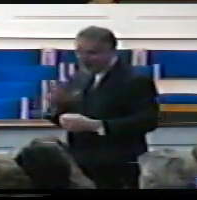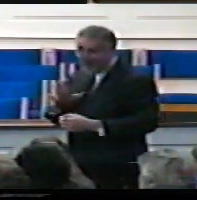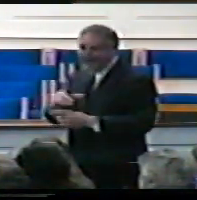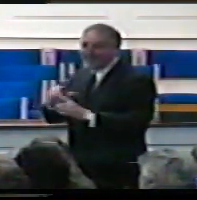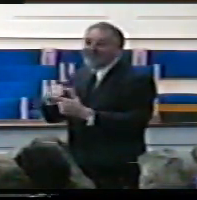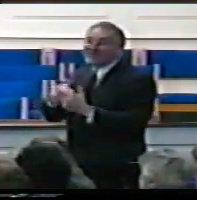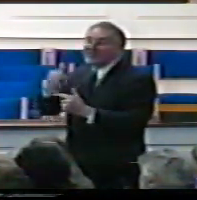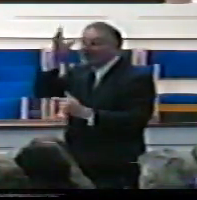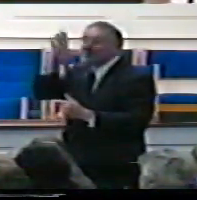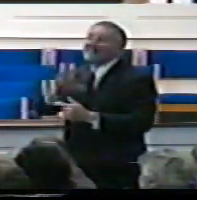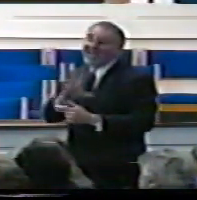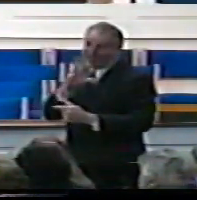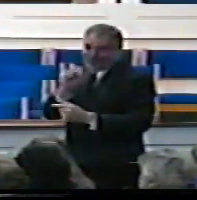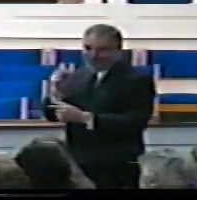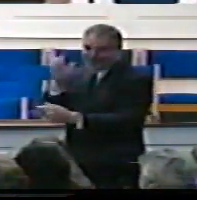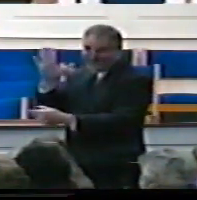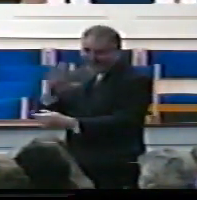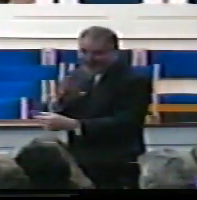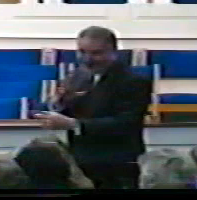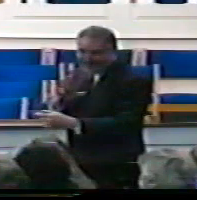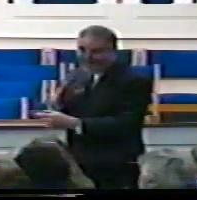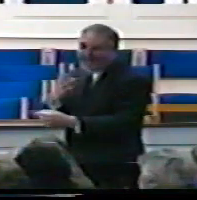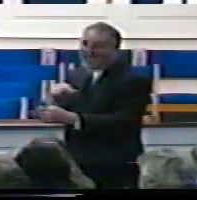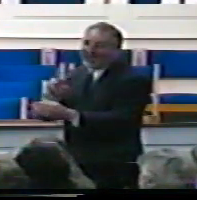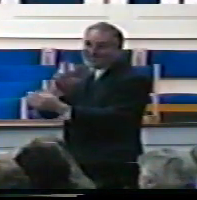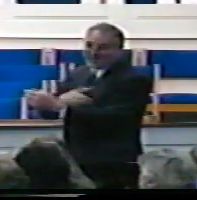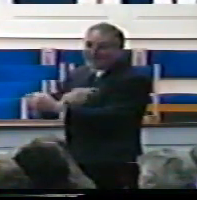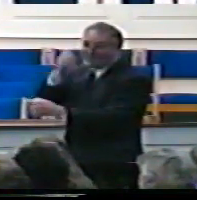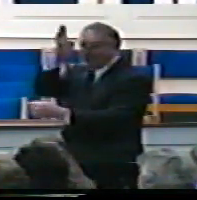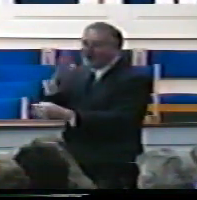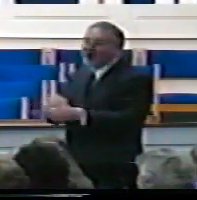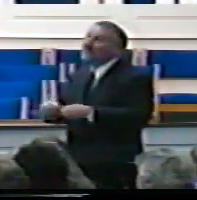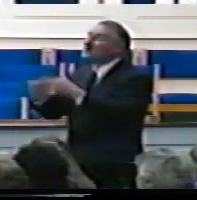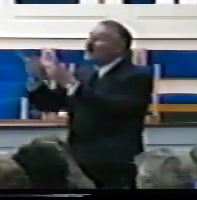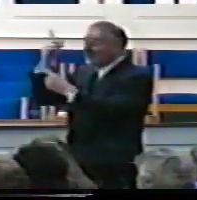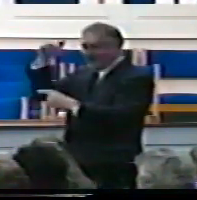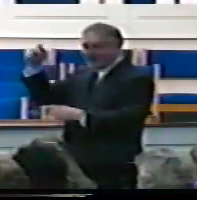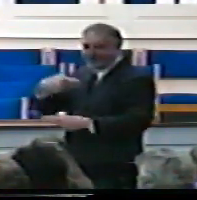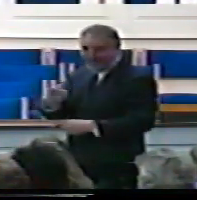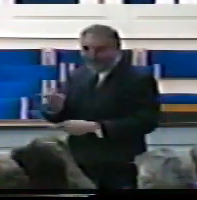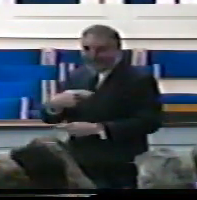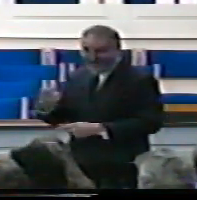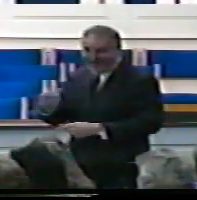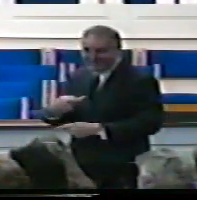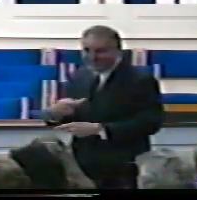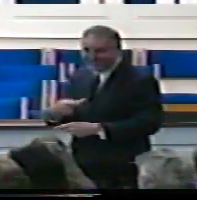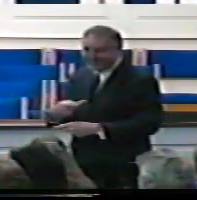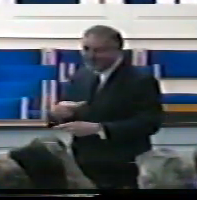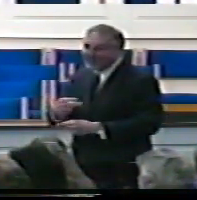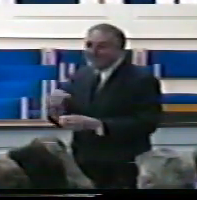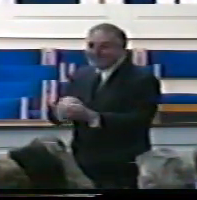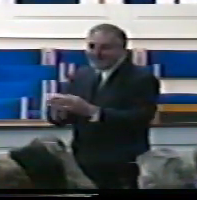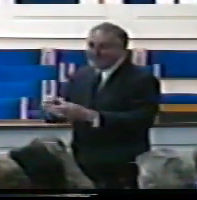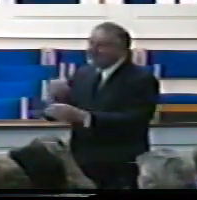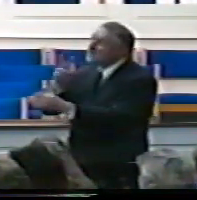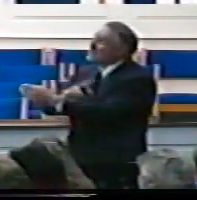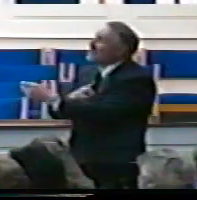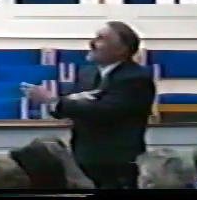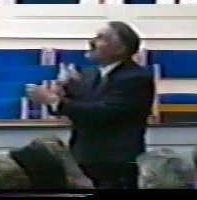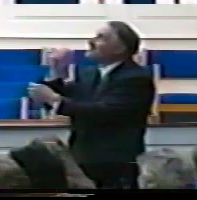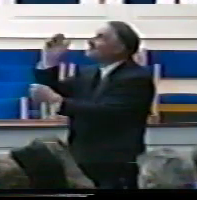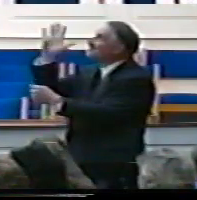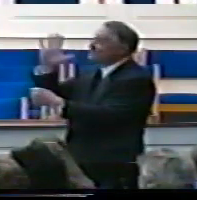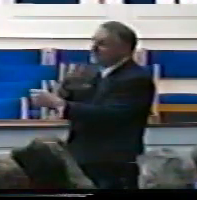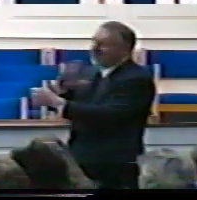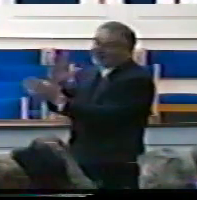And I want to tell you, the Lamb of God was offered for you and I. And the lamb, as long as the lamb's all right, yeah,